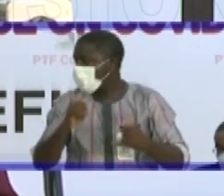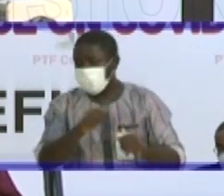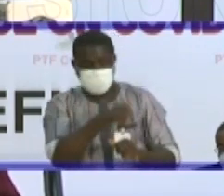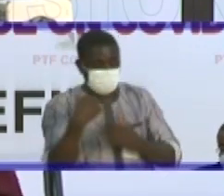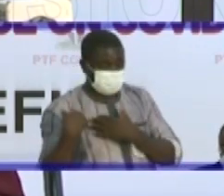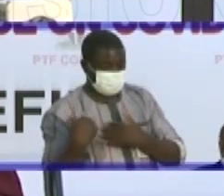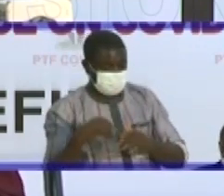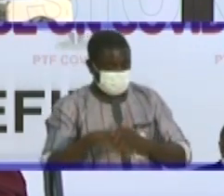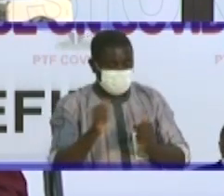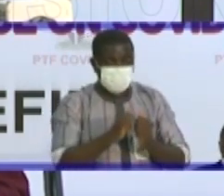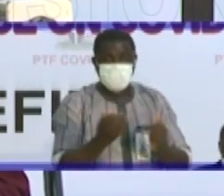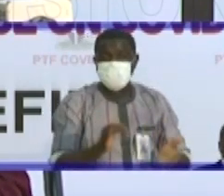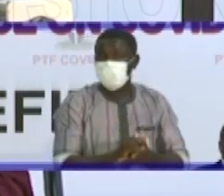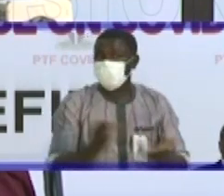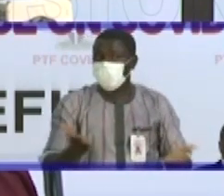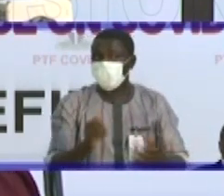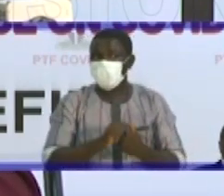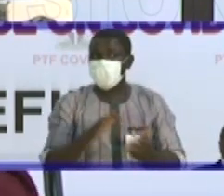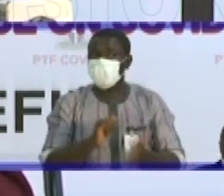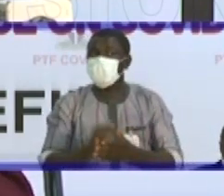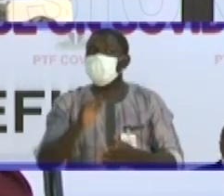that connects, many things that connect health,